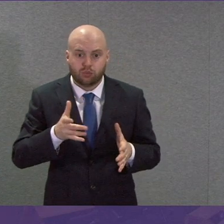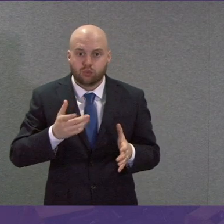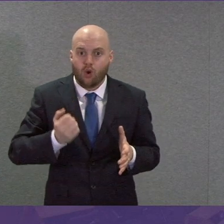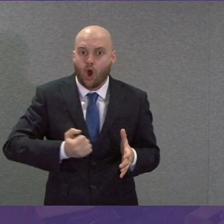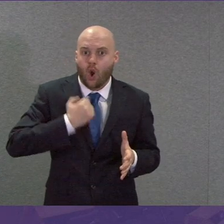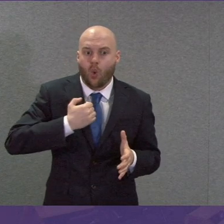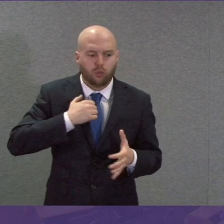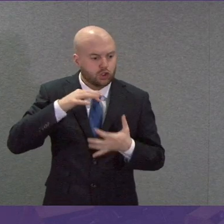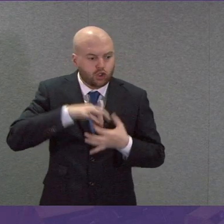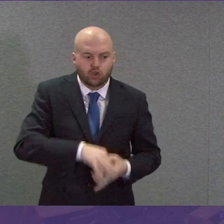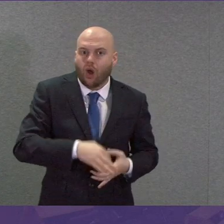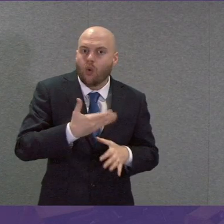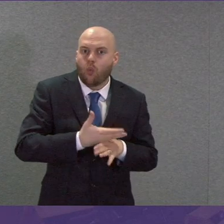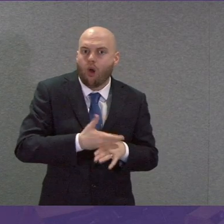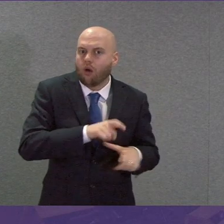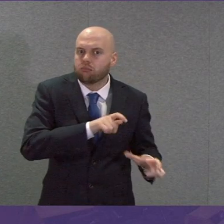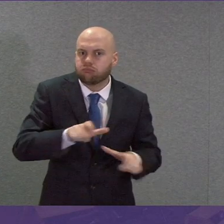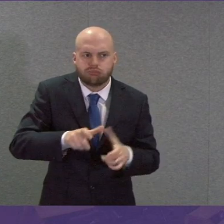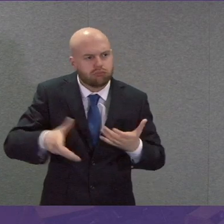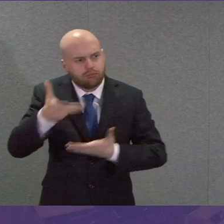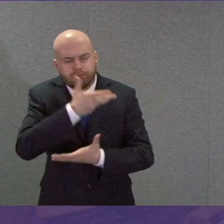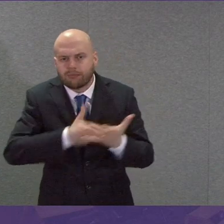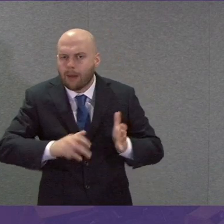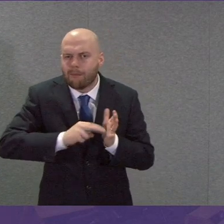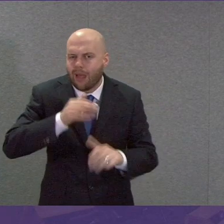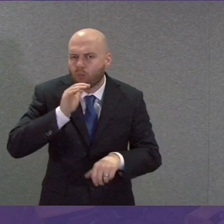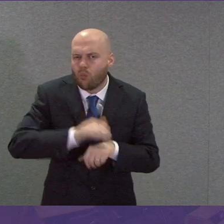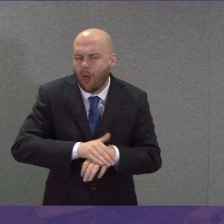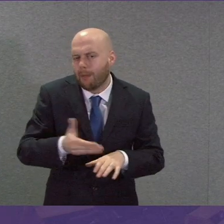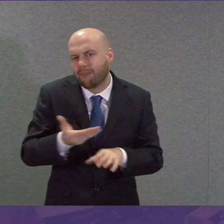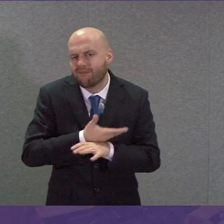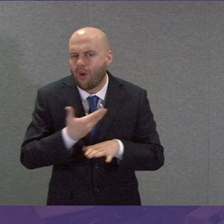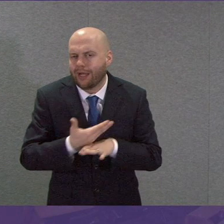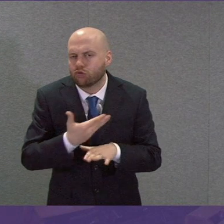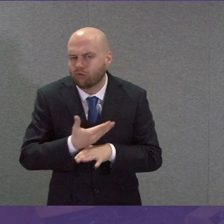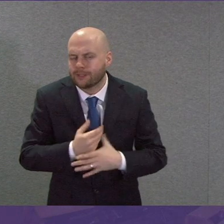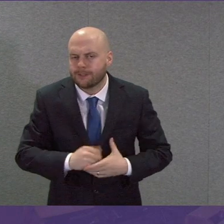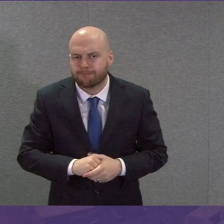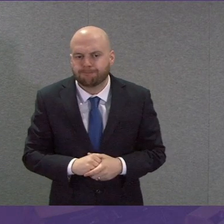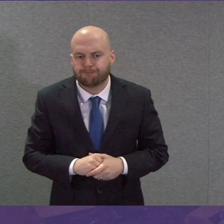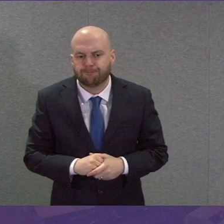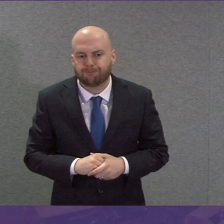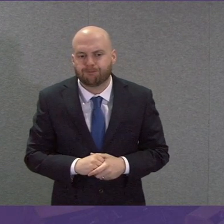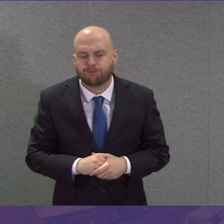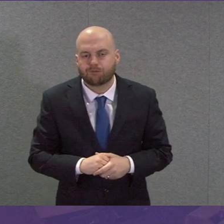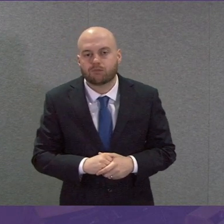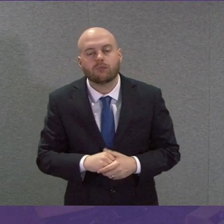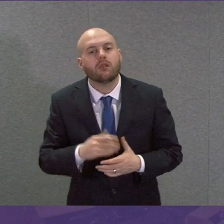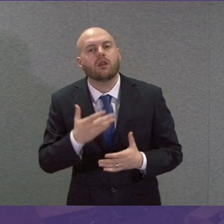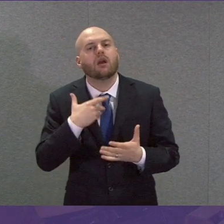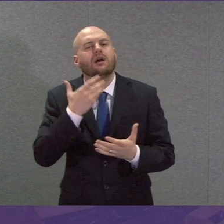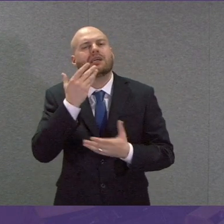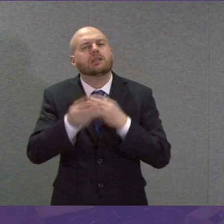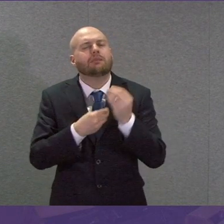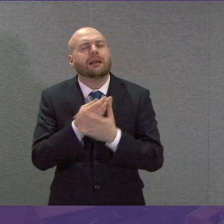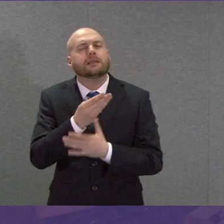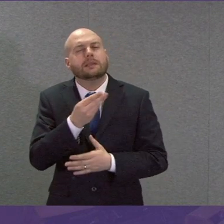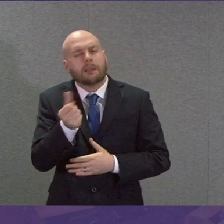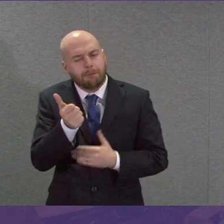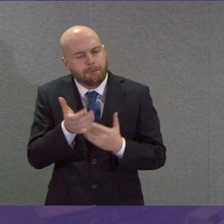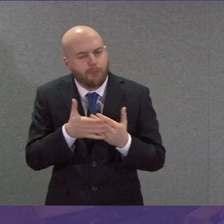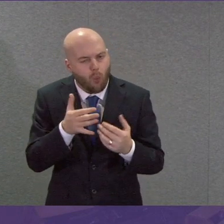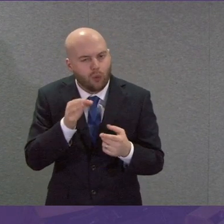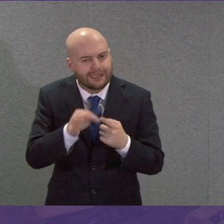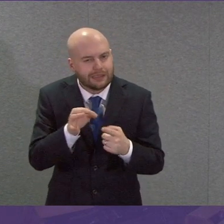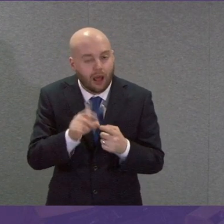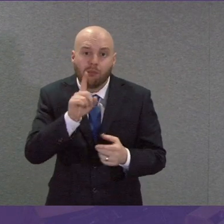with the UK Government and other devolved governments. Presiding Officer, let me briefly outline some of the measures in the bill in a little more detail, though there is a great deal